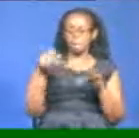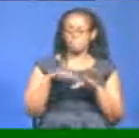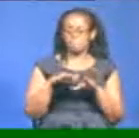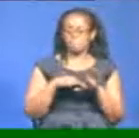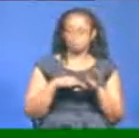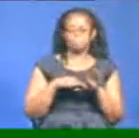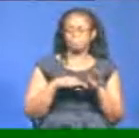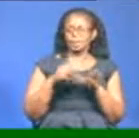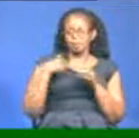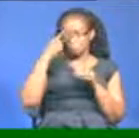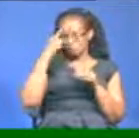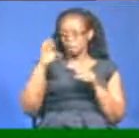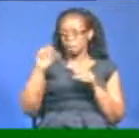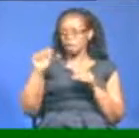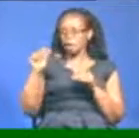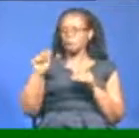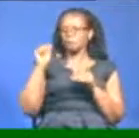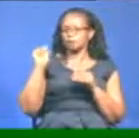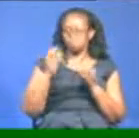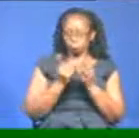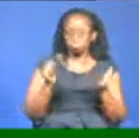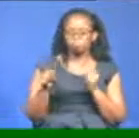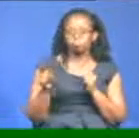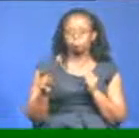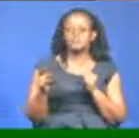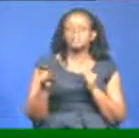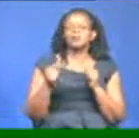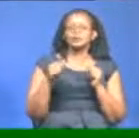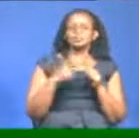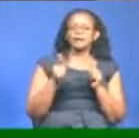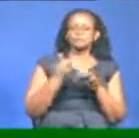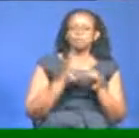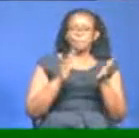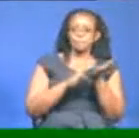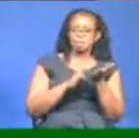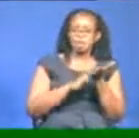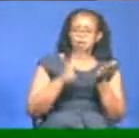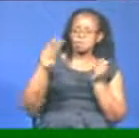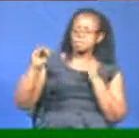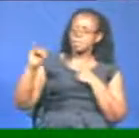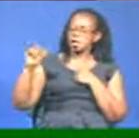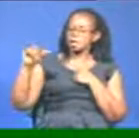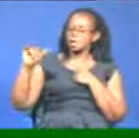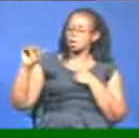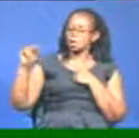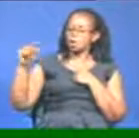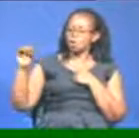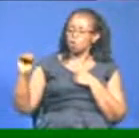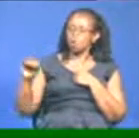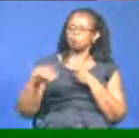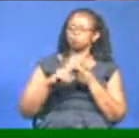address with our neighbors. I mean, starting all the way from Migingo, starting from issues of trade and balances with us in